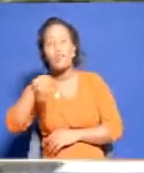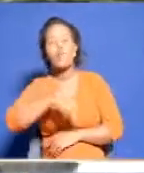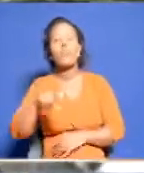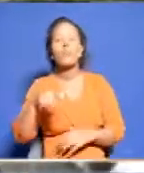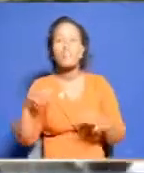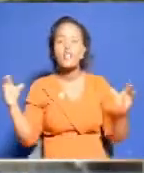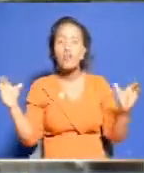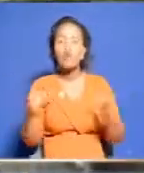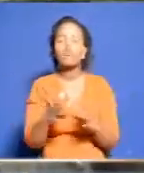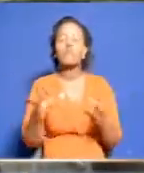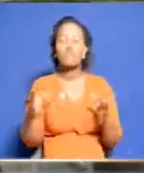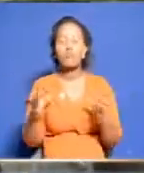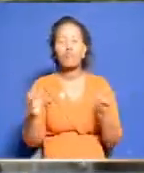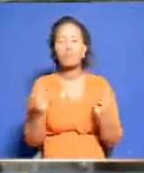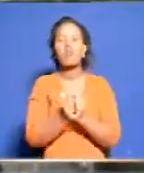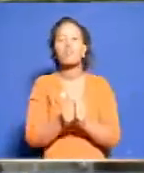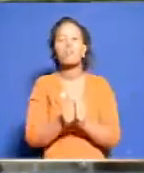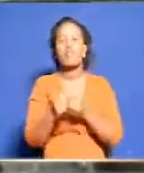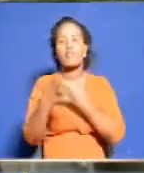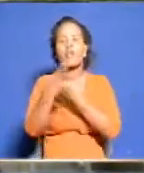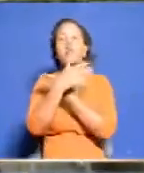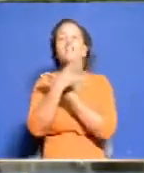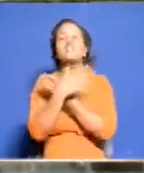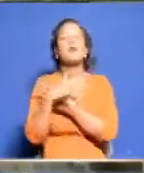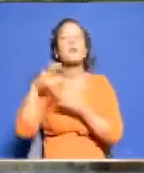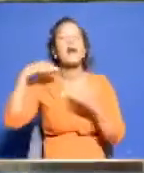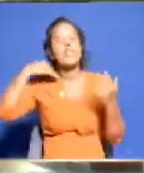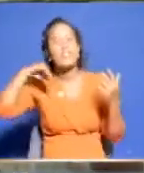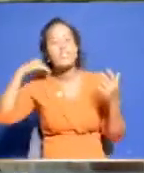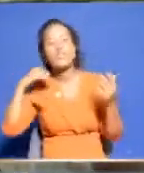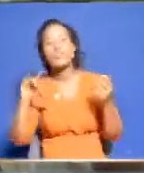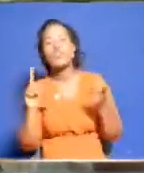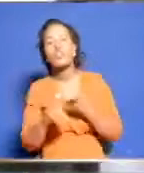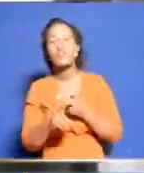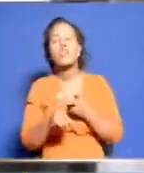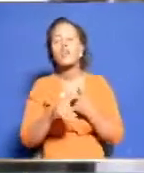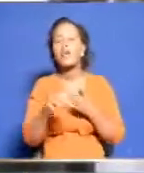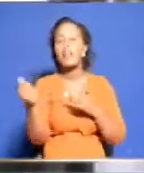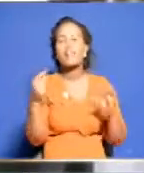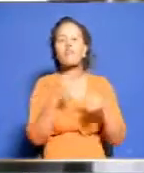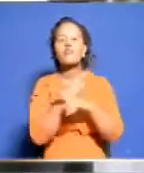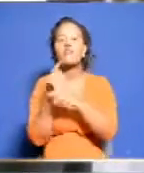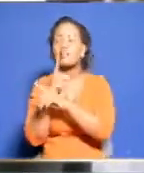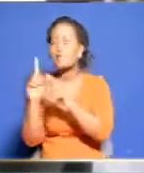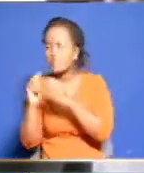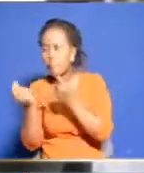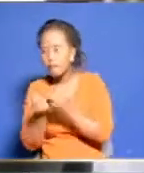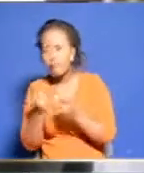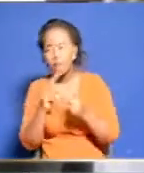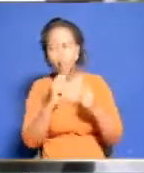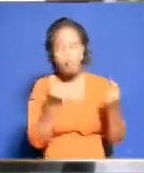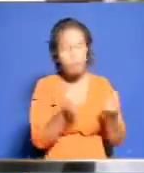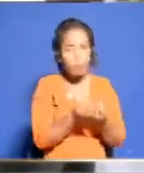na Rottweilers, German Shepherds, tumekuja na St. Bernard.